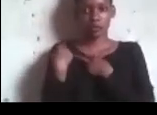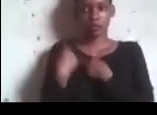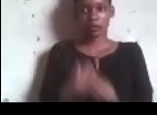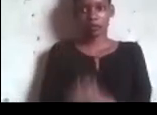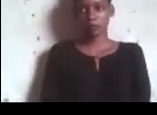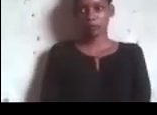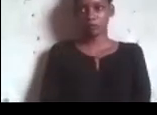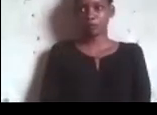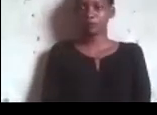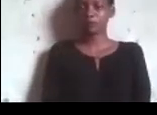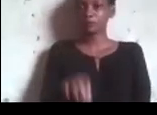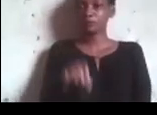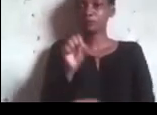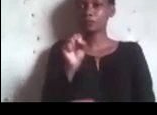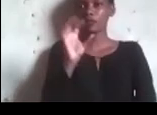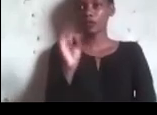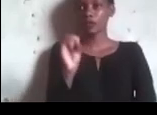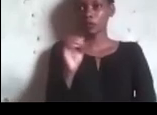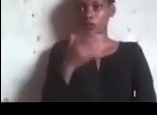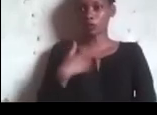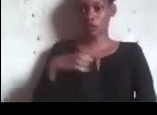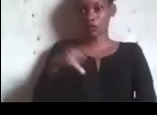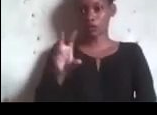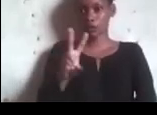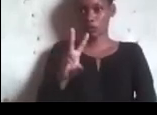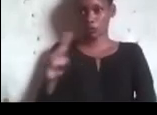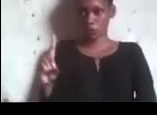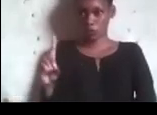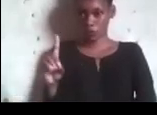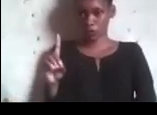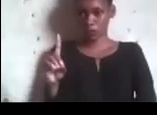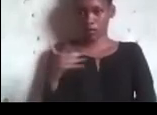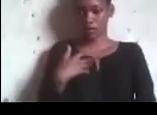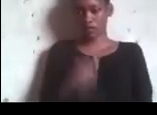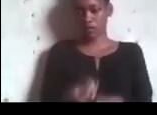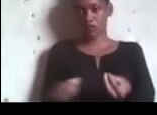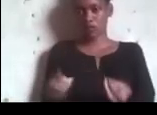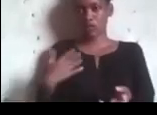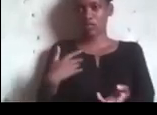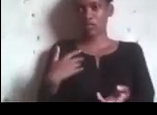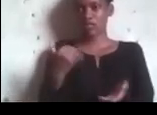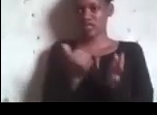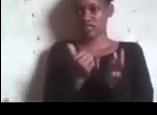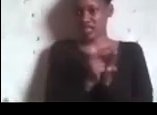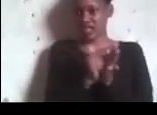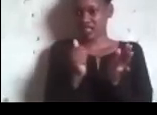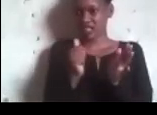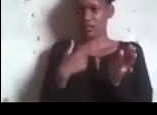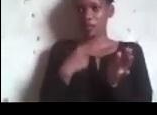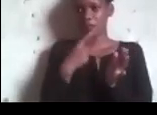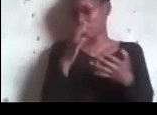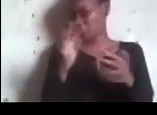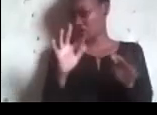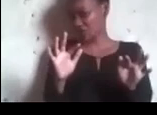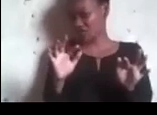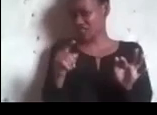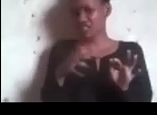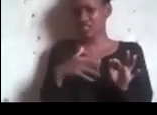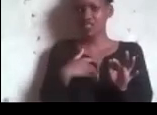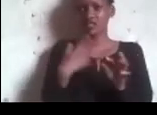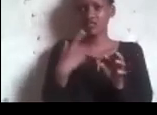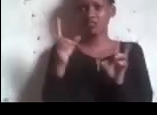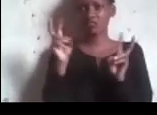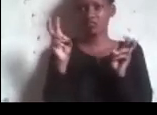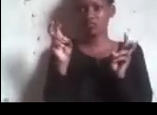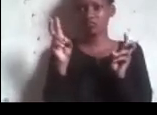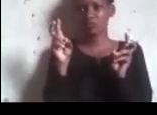So in terms of Section 21 of the Children's Act, like I have said before, it deals with unmarried fathers. It